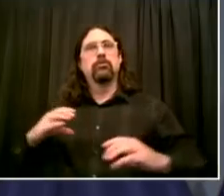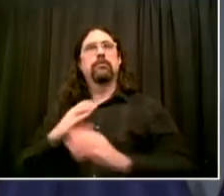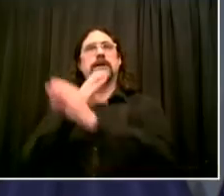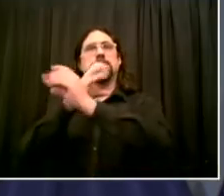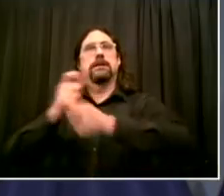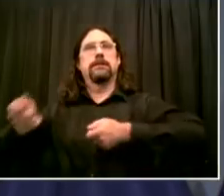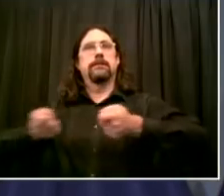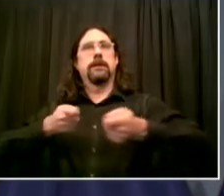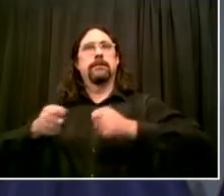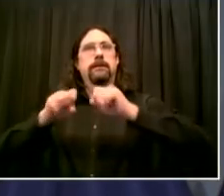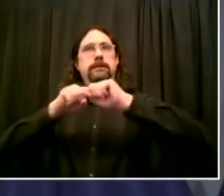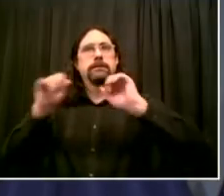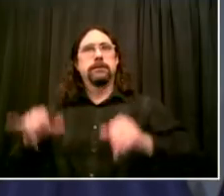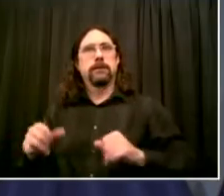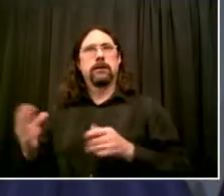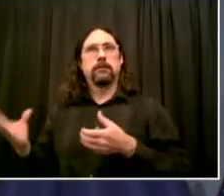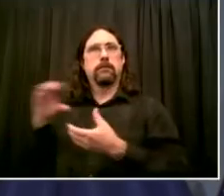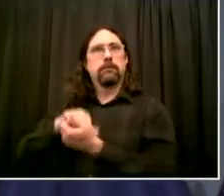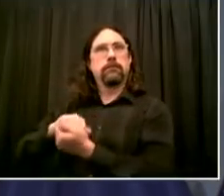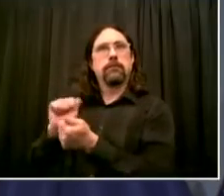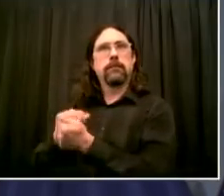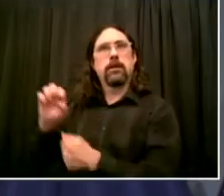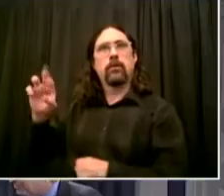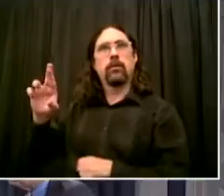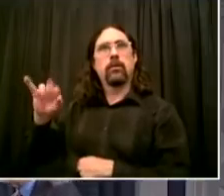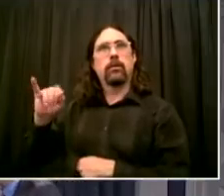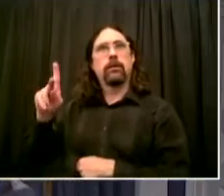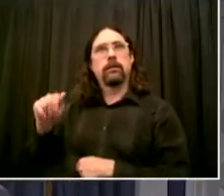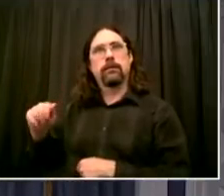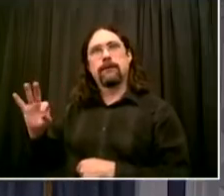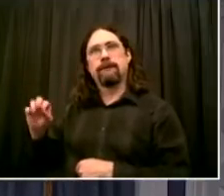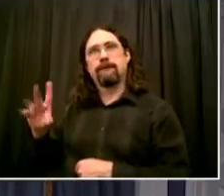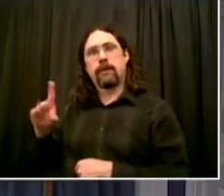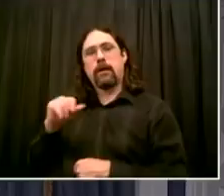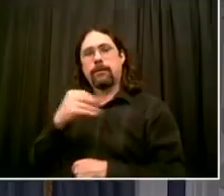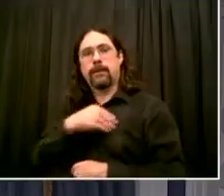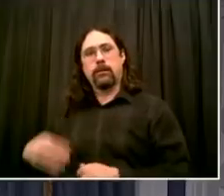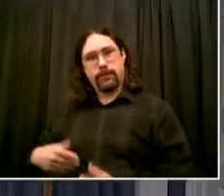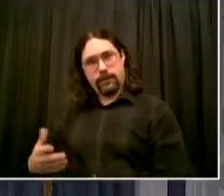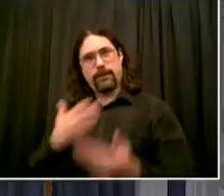and the mayor of New York City. Thank you. Thank you very much. Thank you so much.